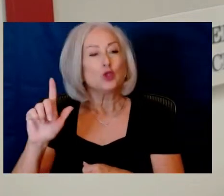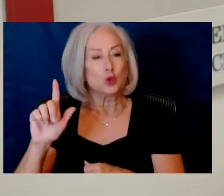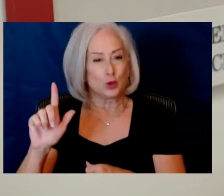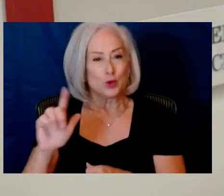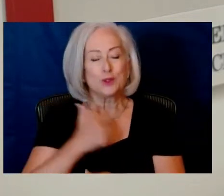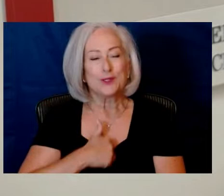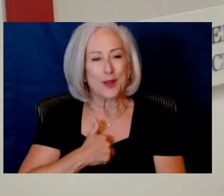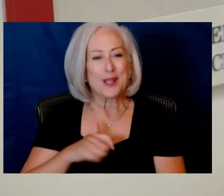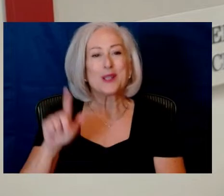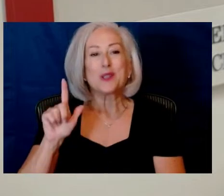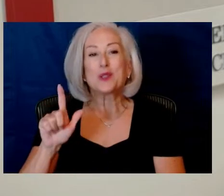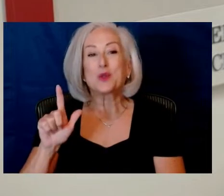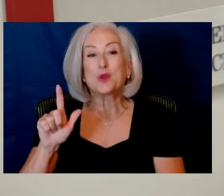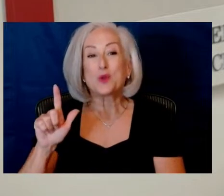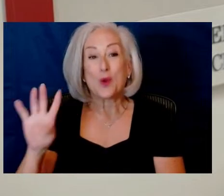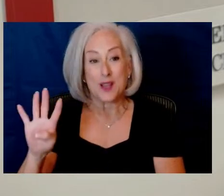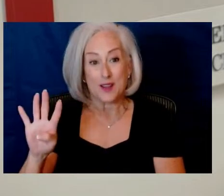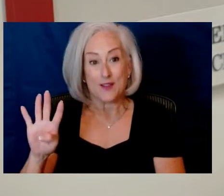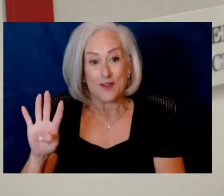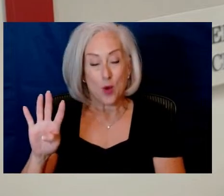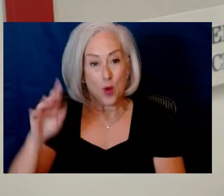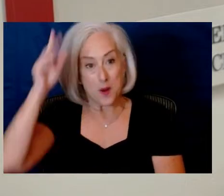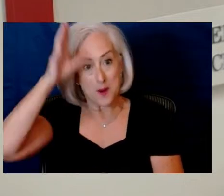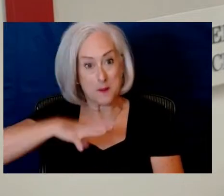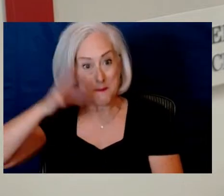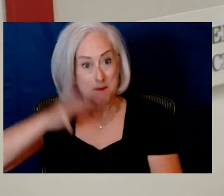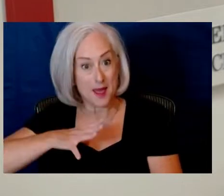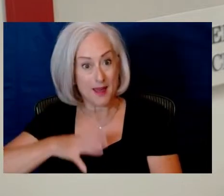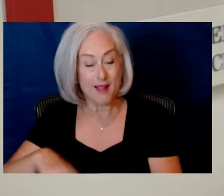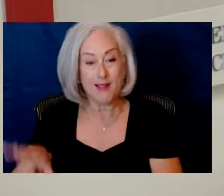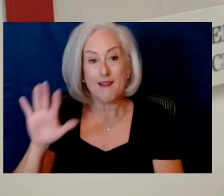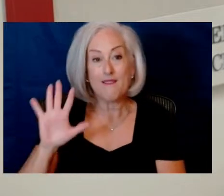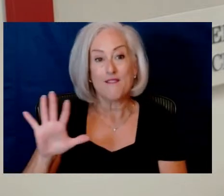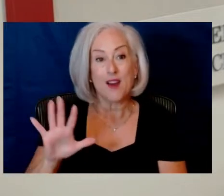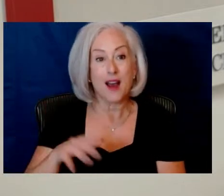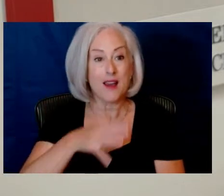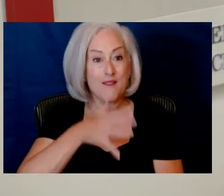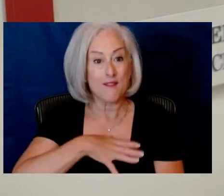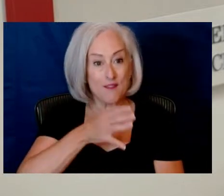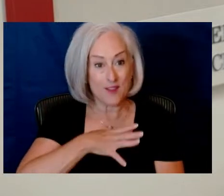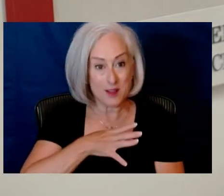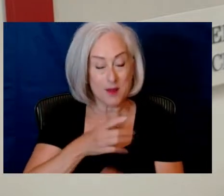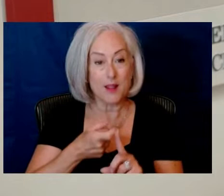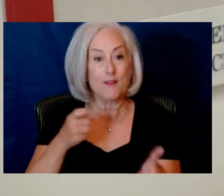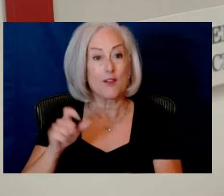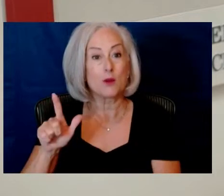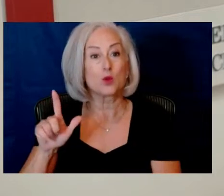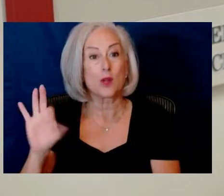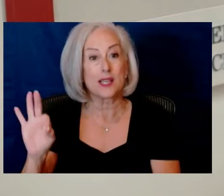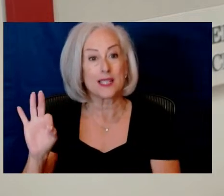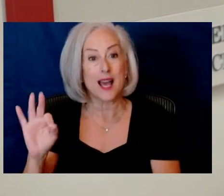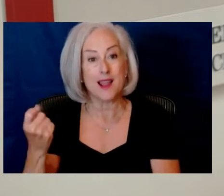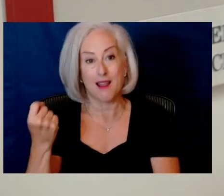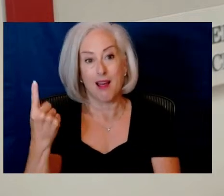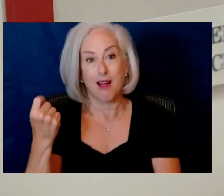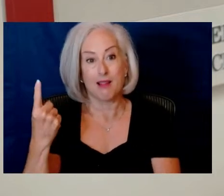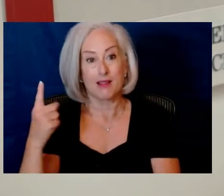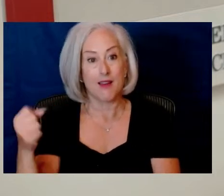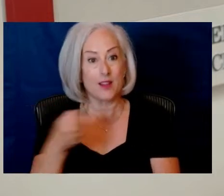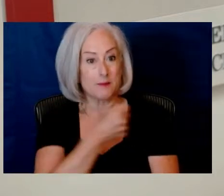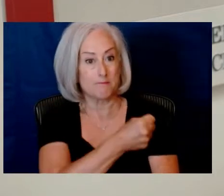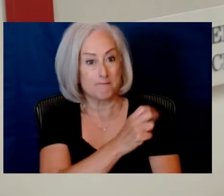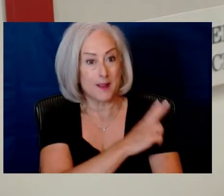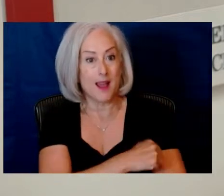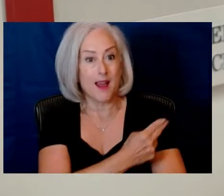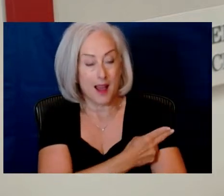24 of those identify as male and 5 female. Of those 29, we did admit 11 patients between